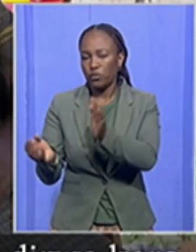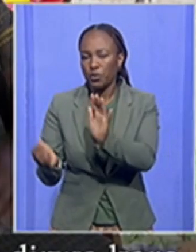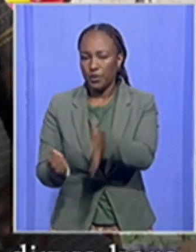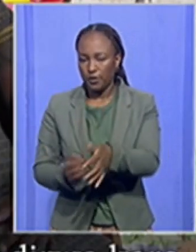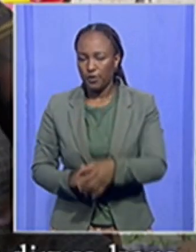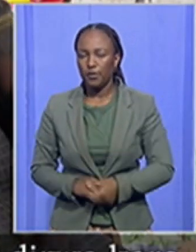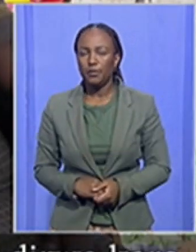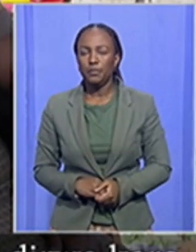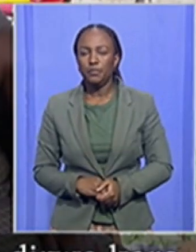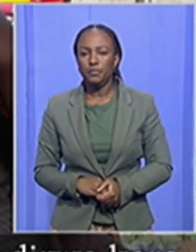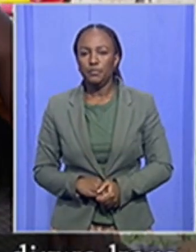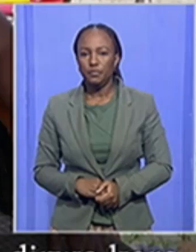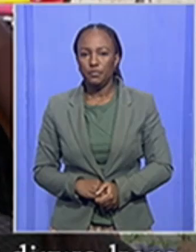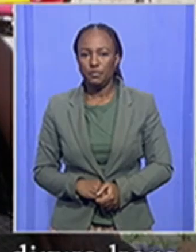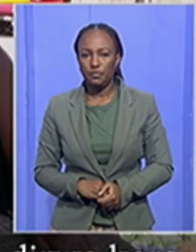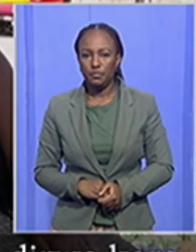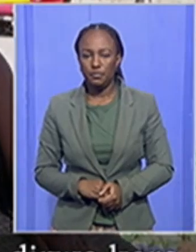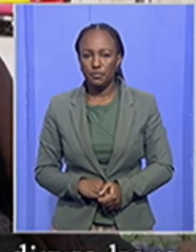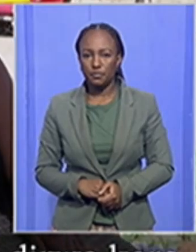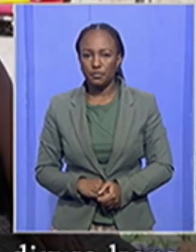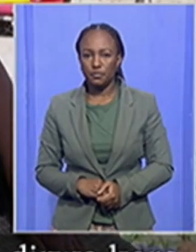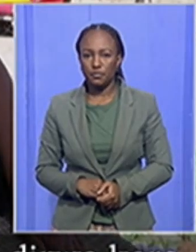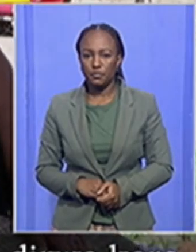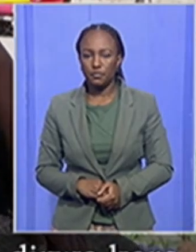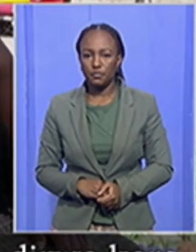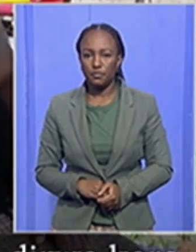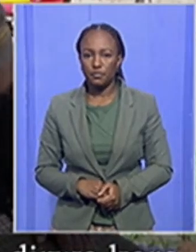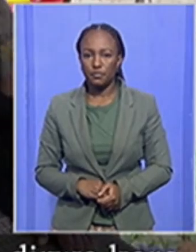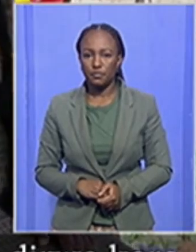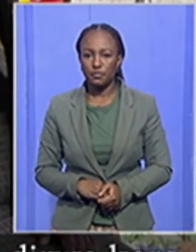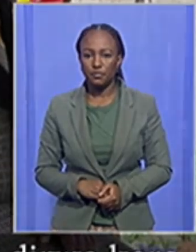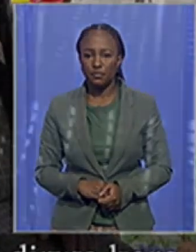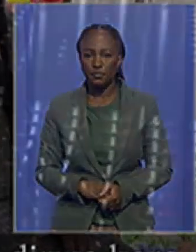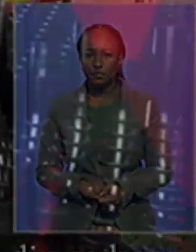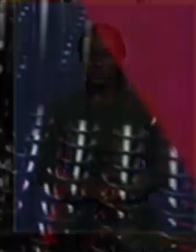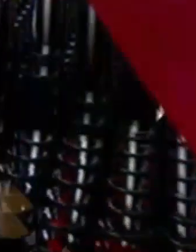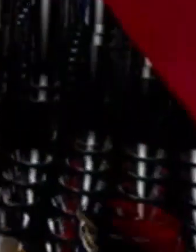dikgang tsa SABC mo Bamberstad mo Northern Cape.